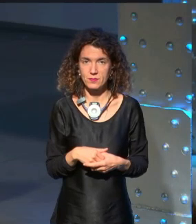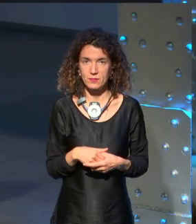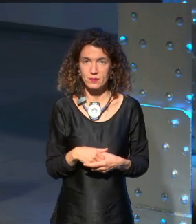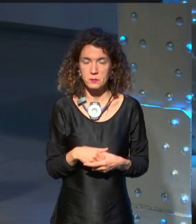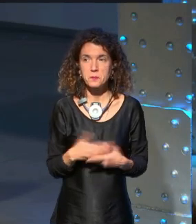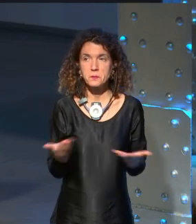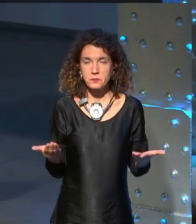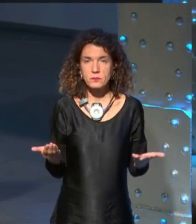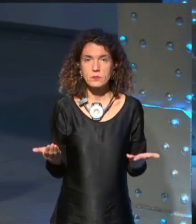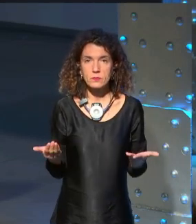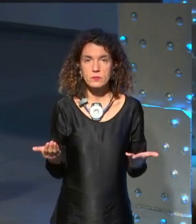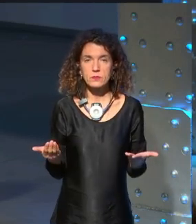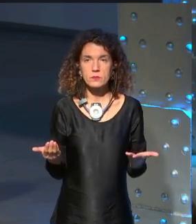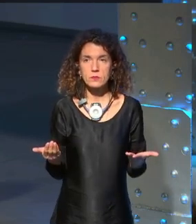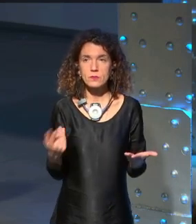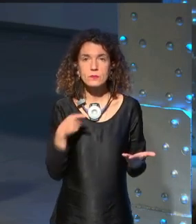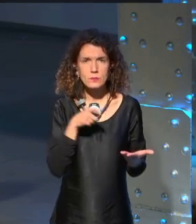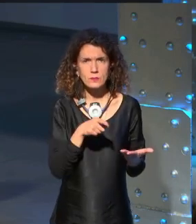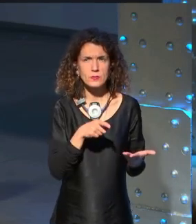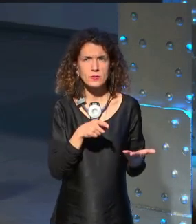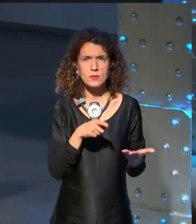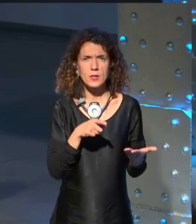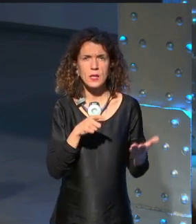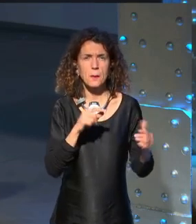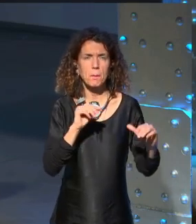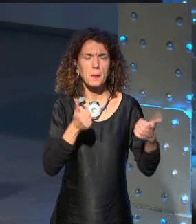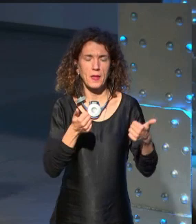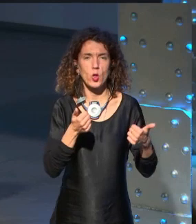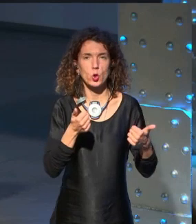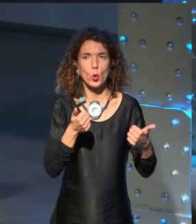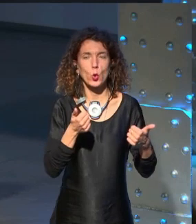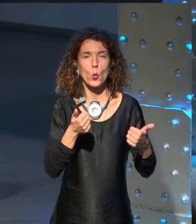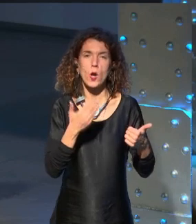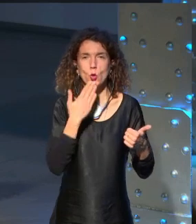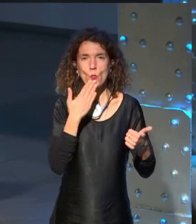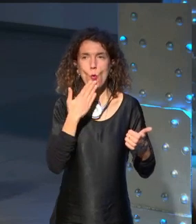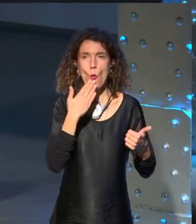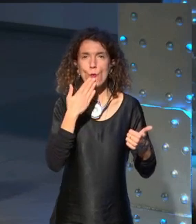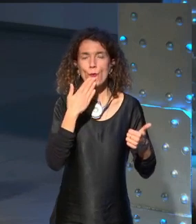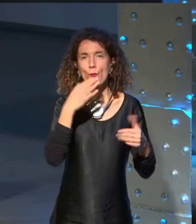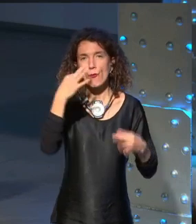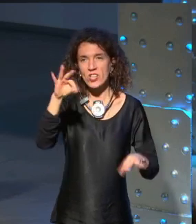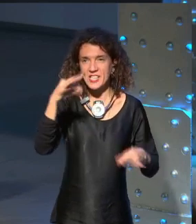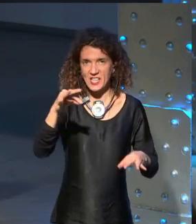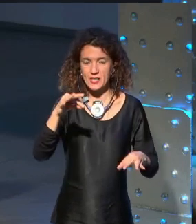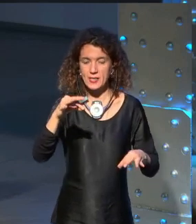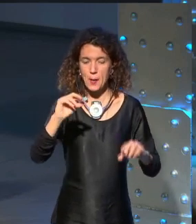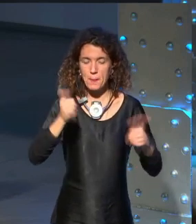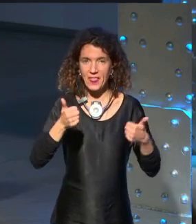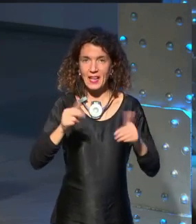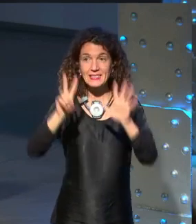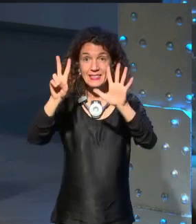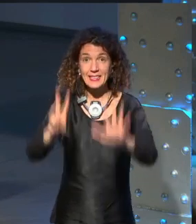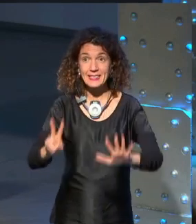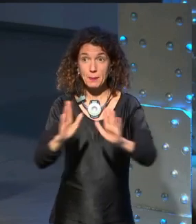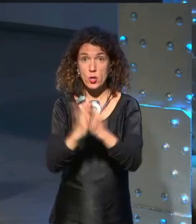I'm starting with my little pile of index cards for a 7th novel, I don't know yet whether I'm really